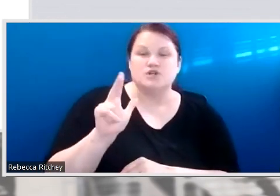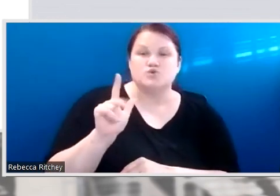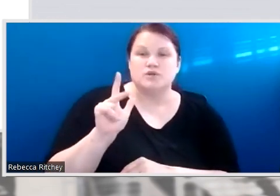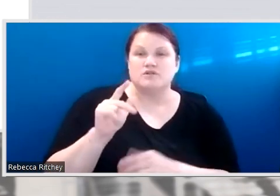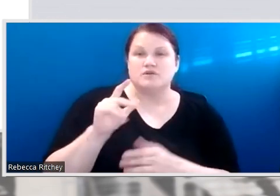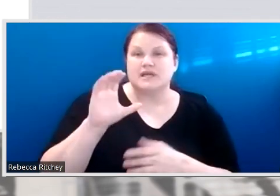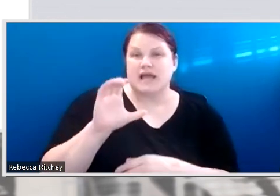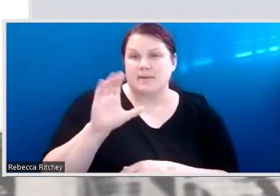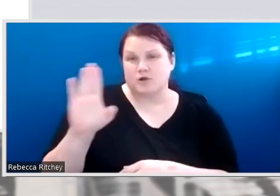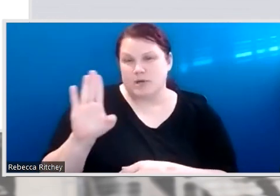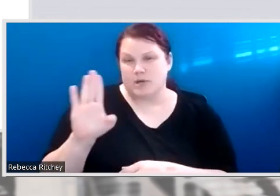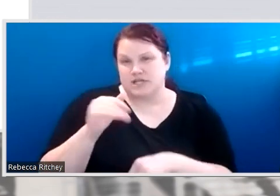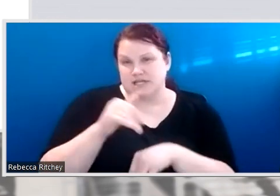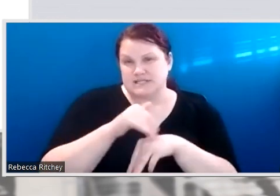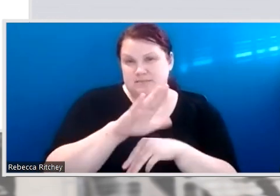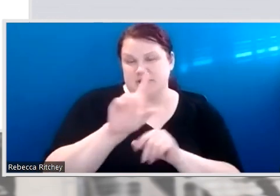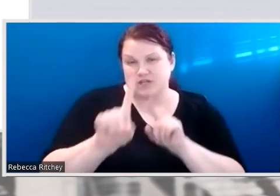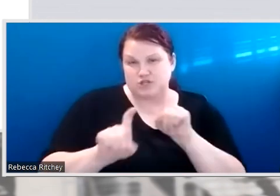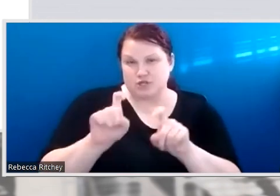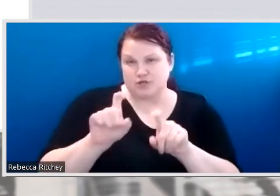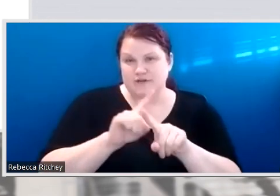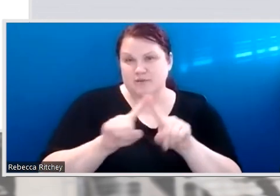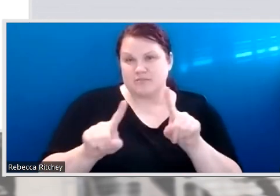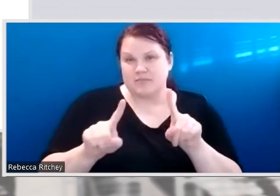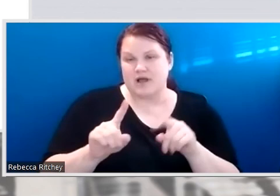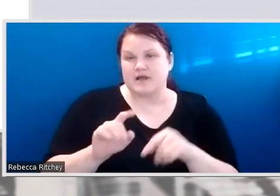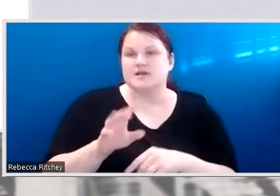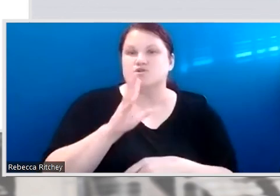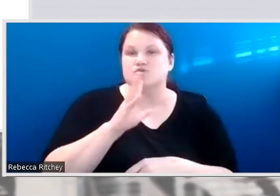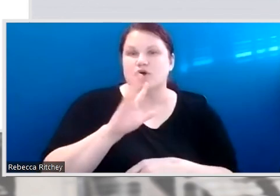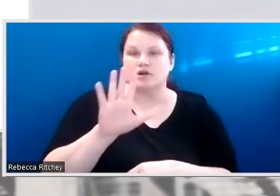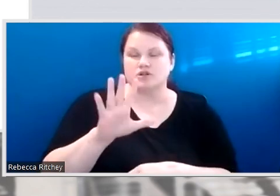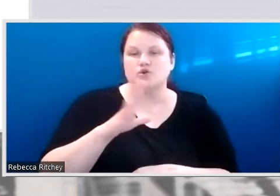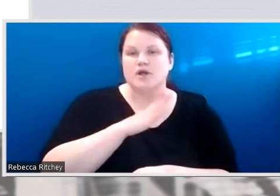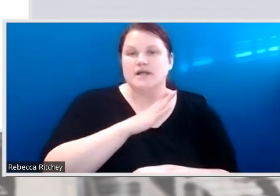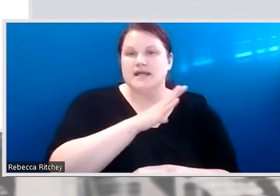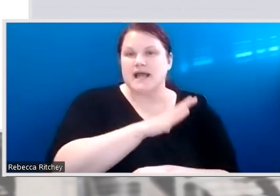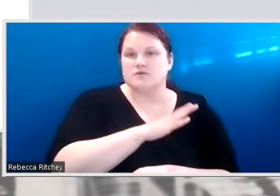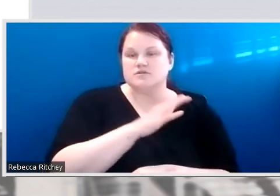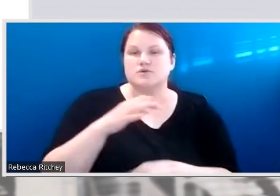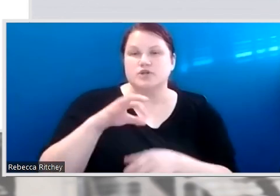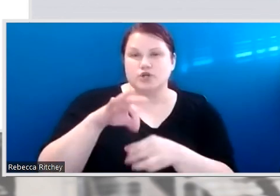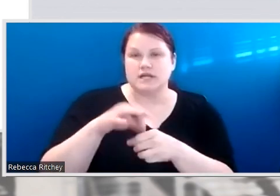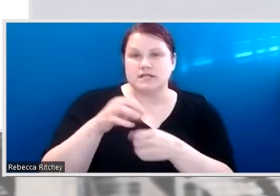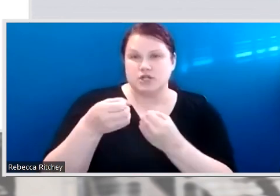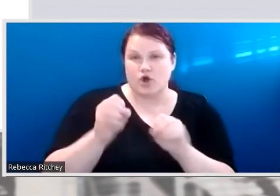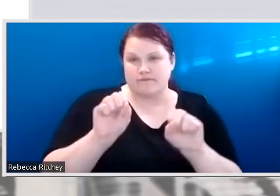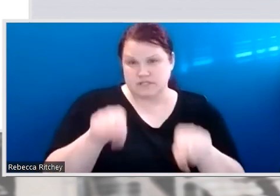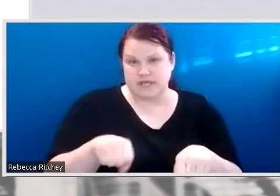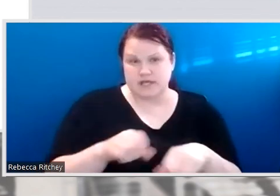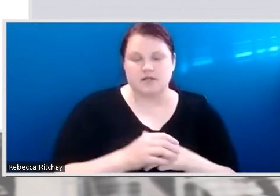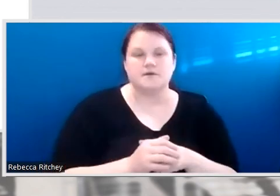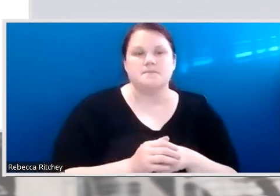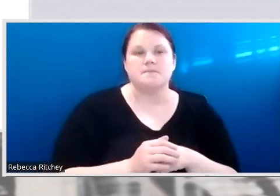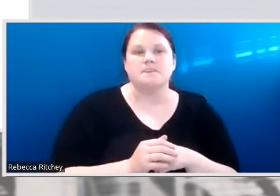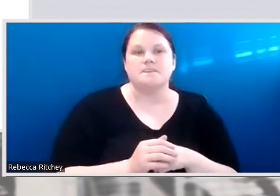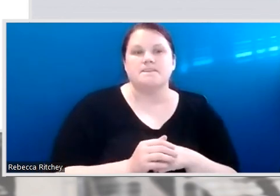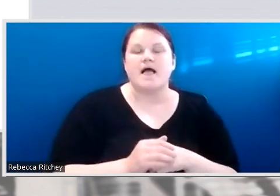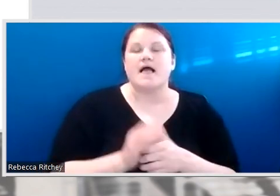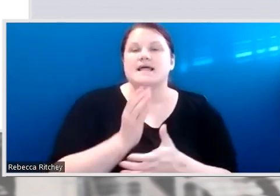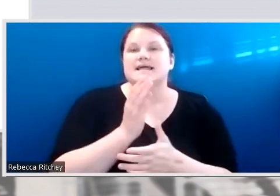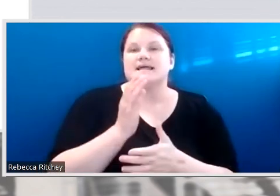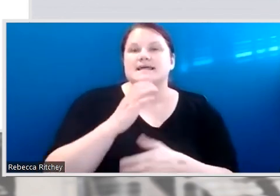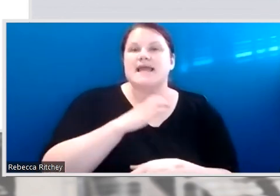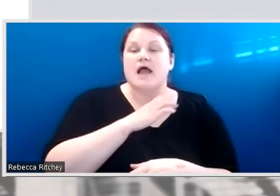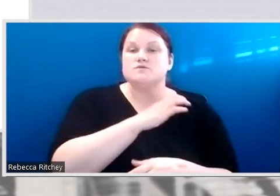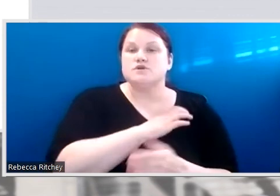budget, feel free to submit a survey, but also don't feel afraid to talk to your council or your elected office. Council budget office is going to be